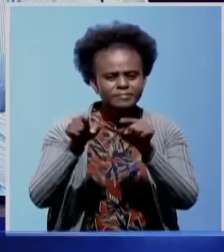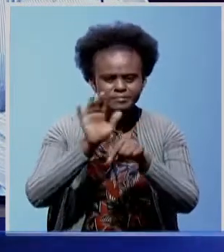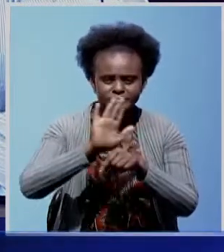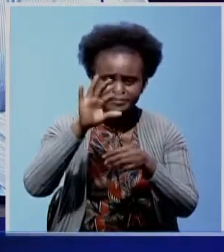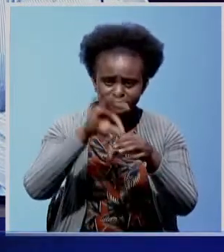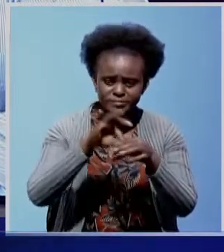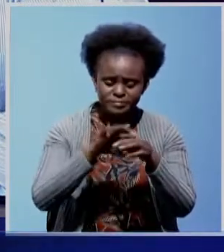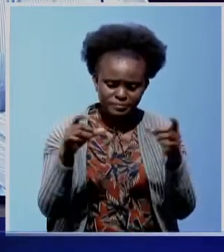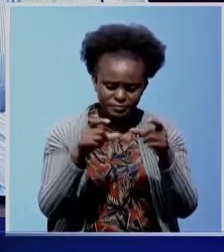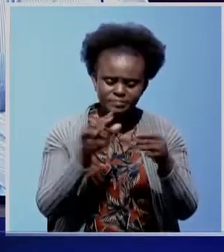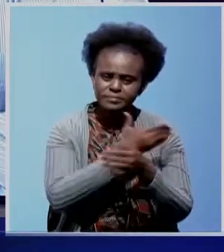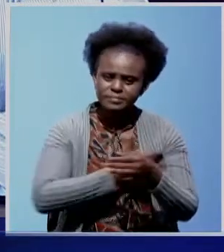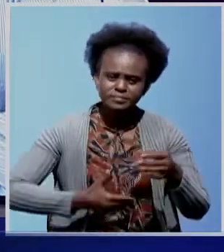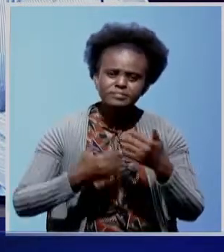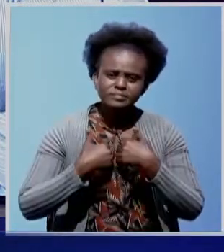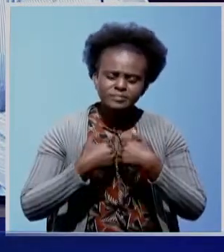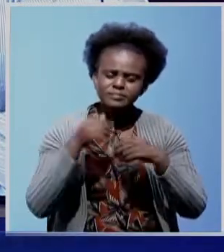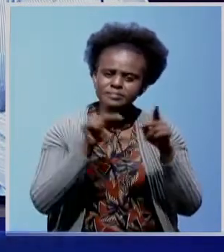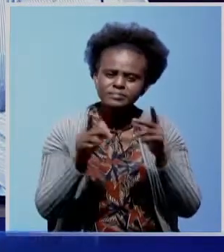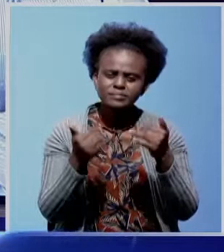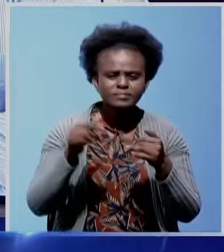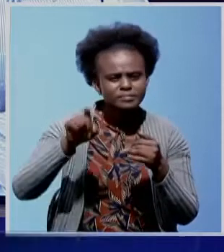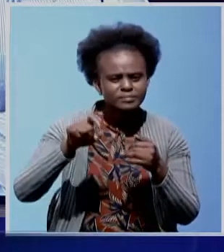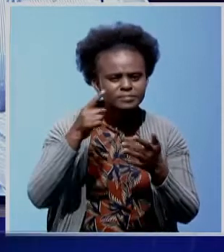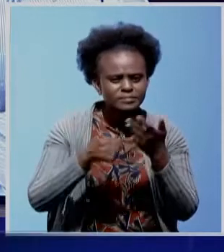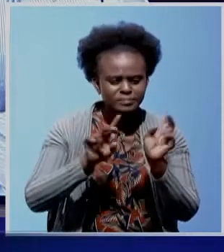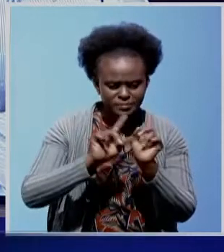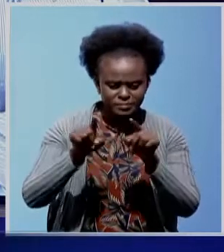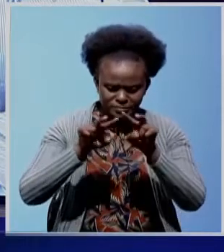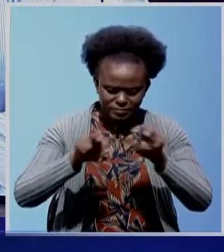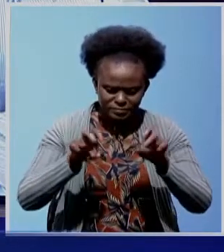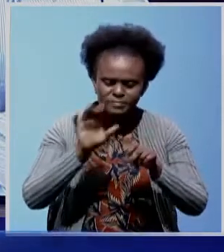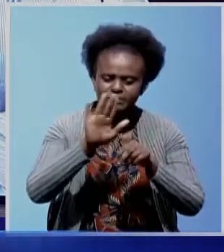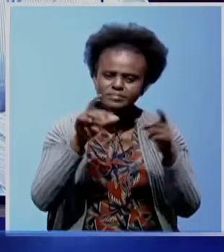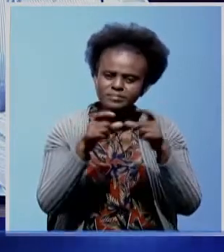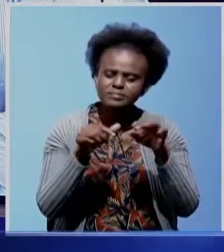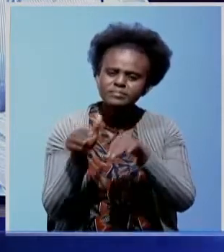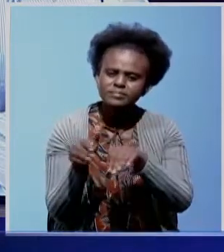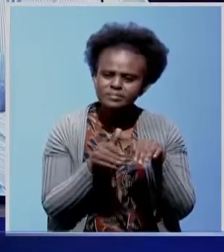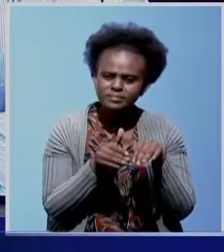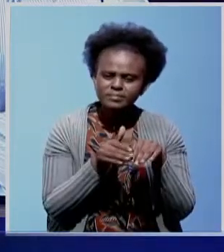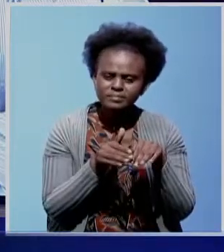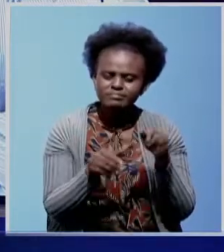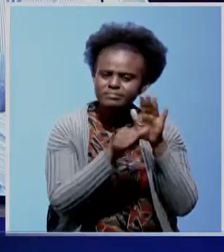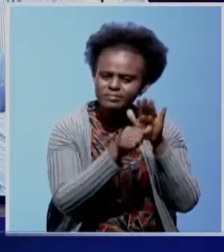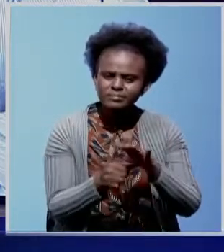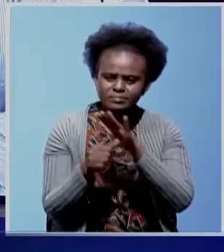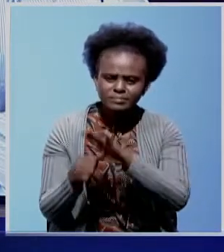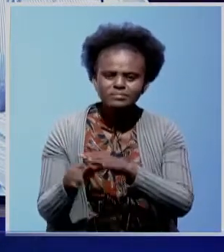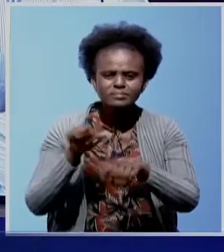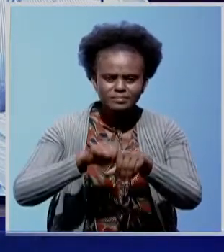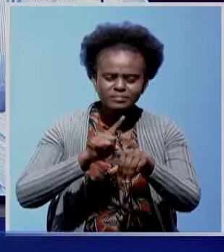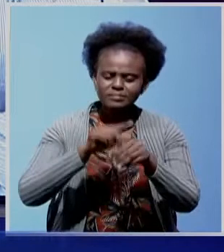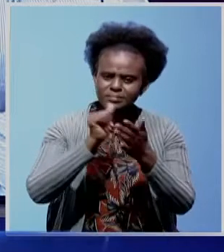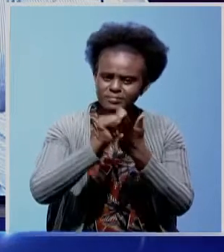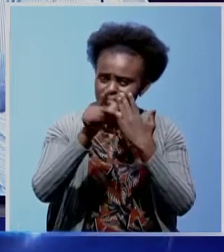voters' cards seriously. Mr. Banda says people need to physically verify their voters' cards to avoid being disenfranchised in the August